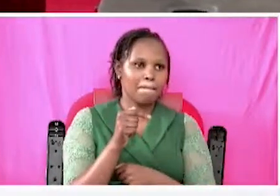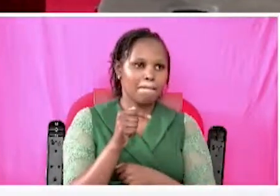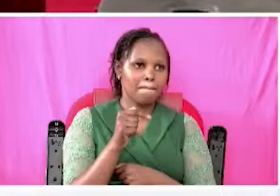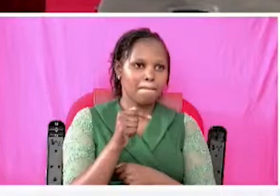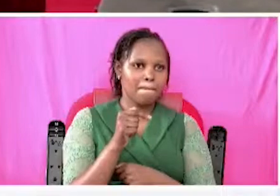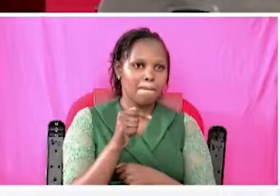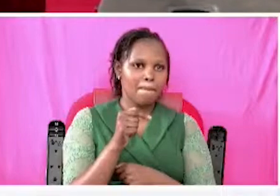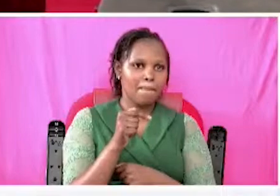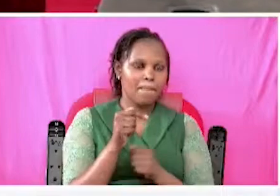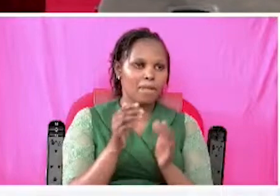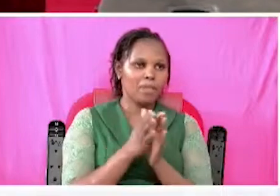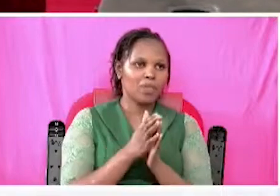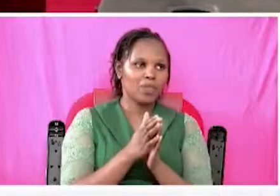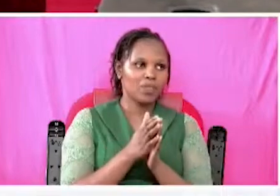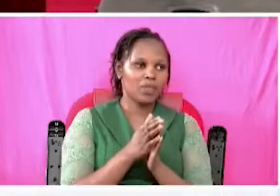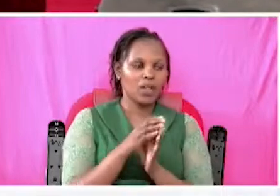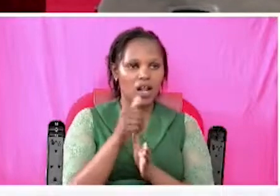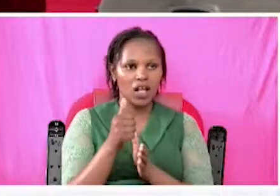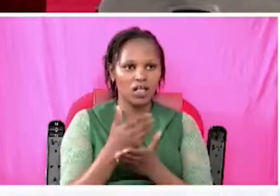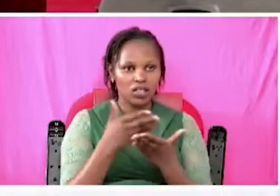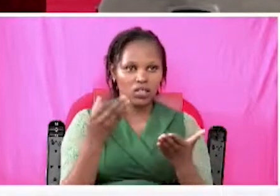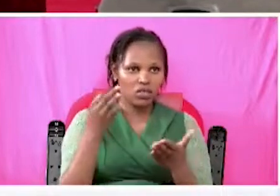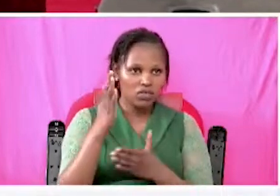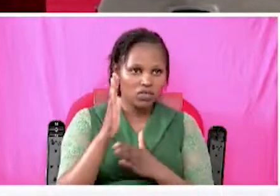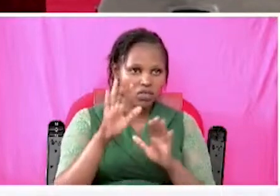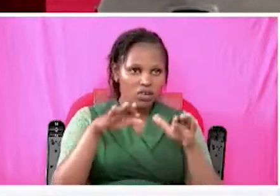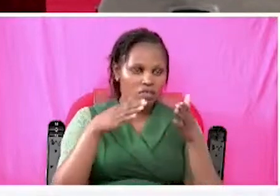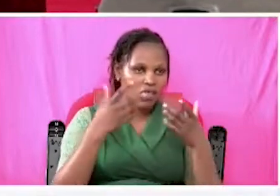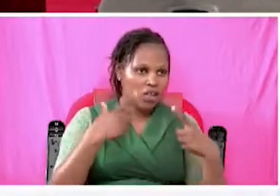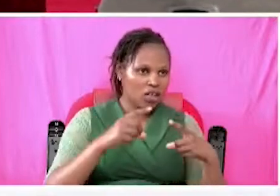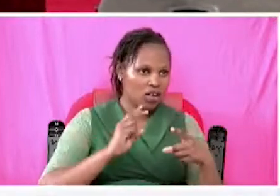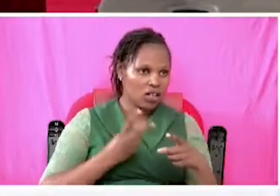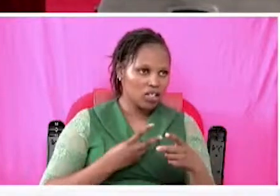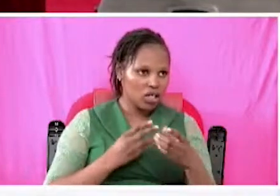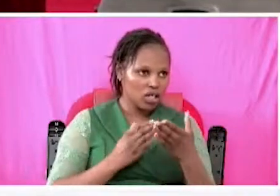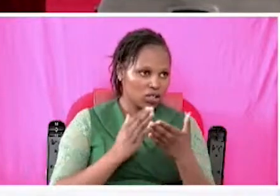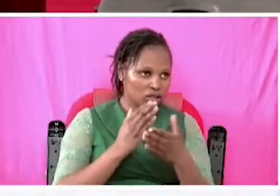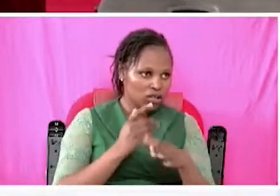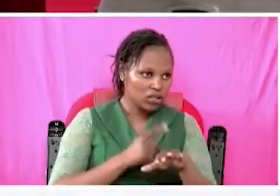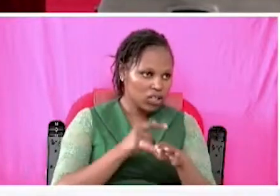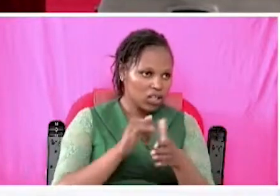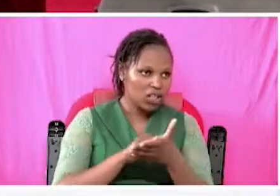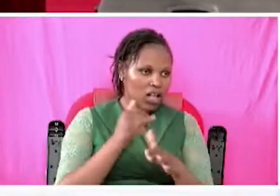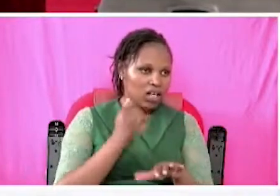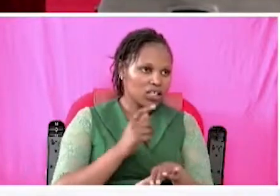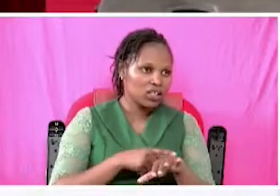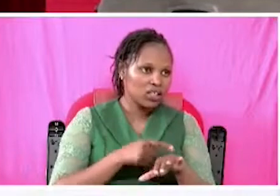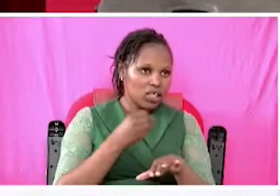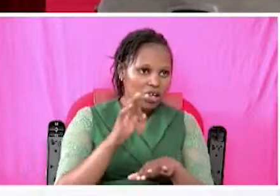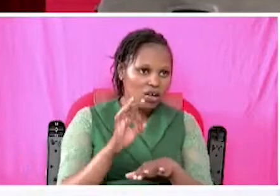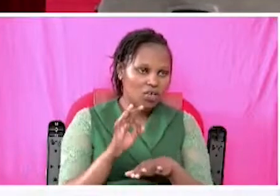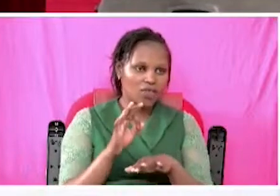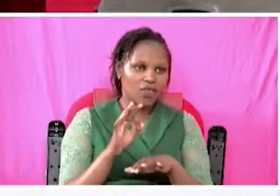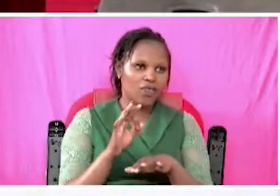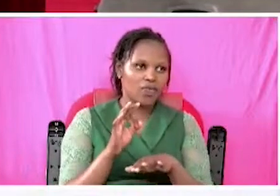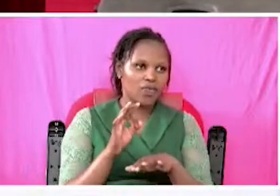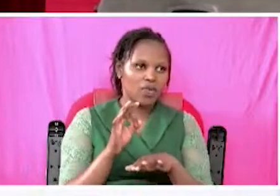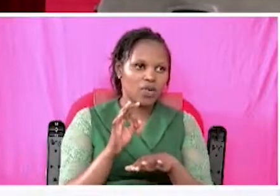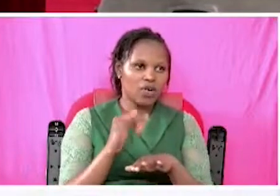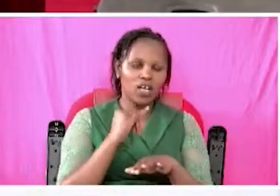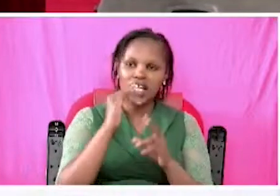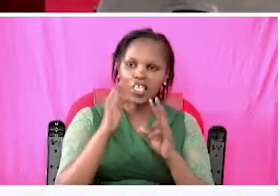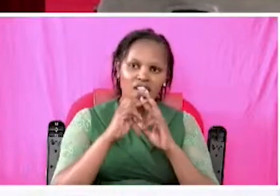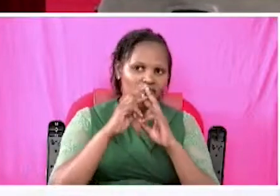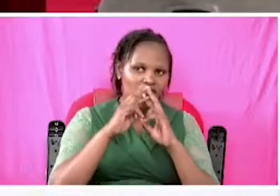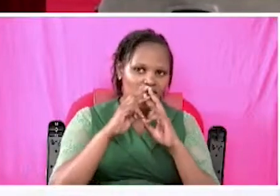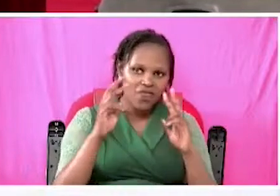And our understanding of God and how he relates to us during those times of downward spiraling is very,